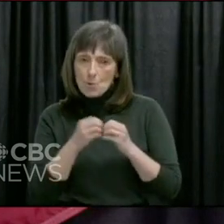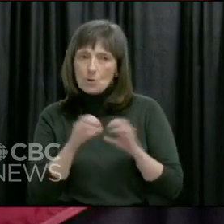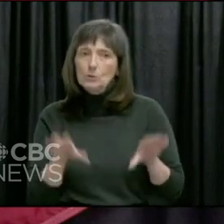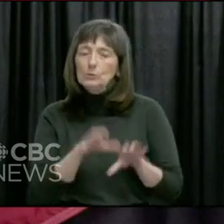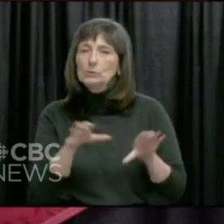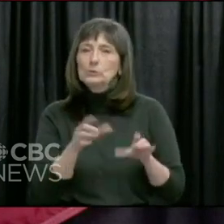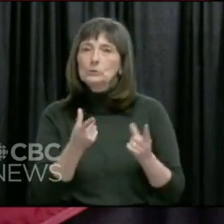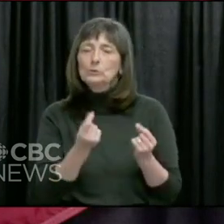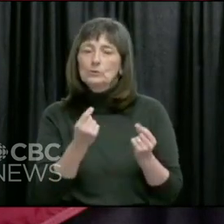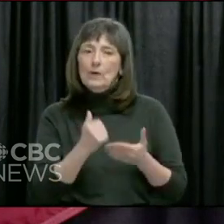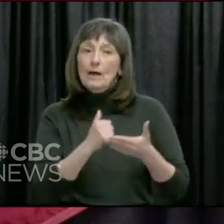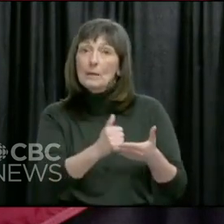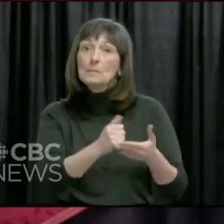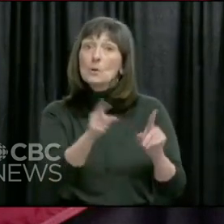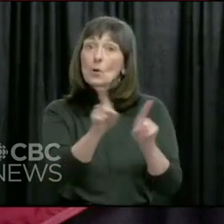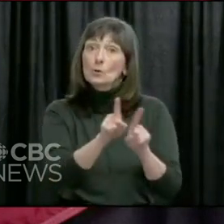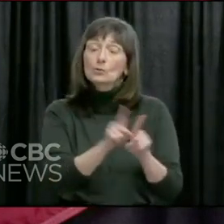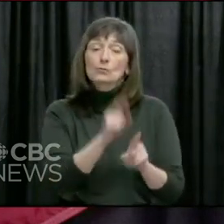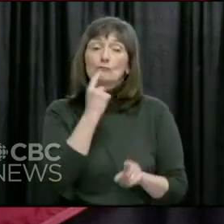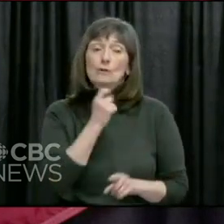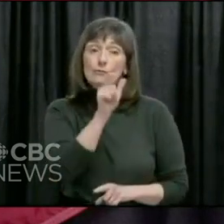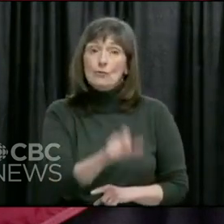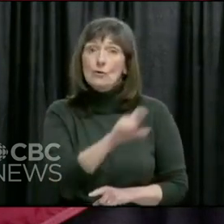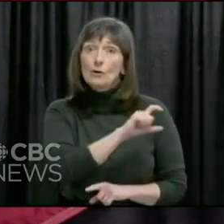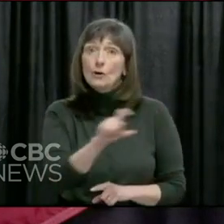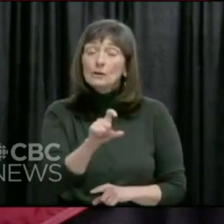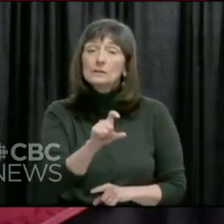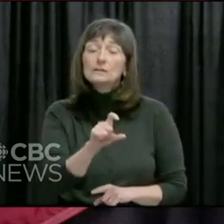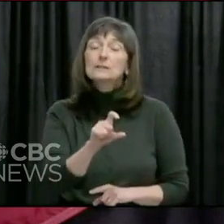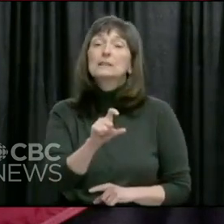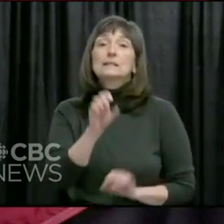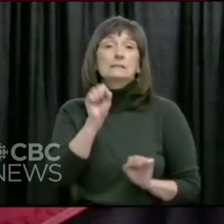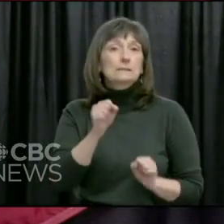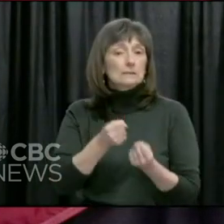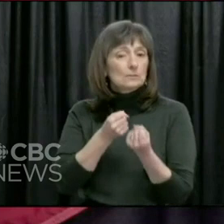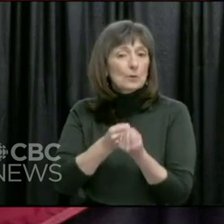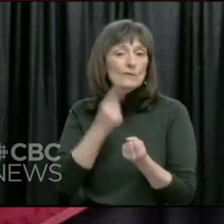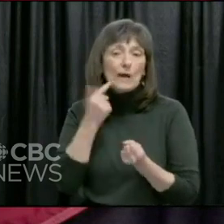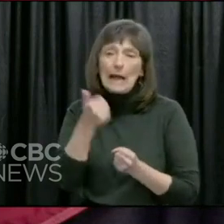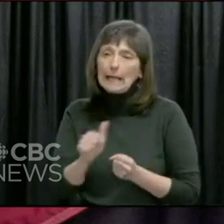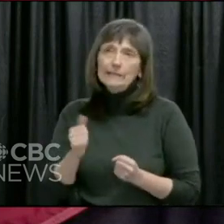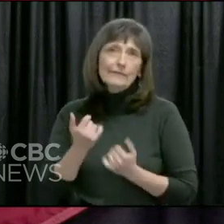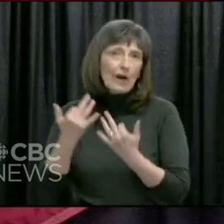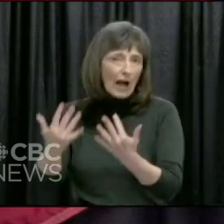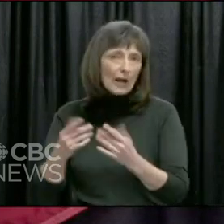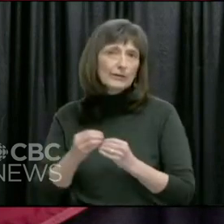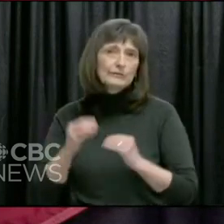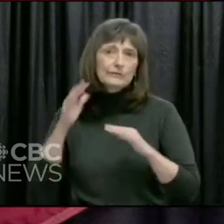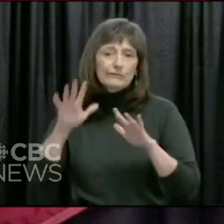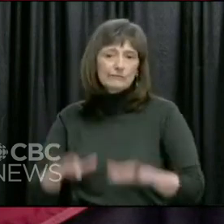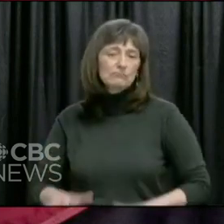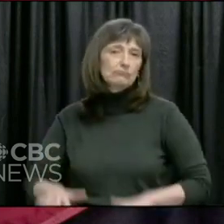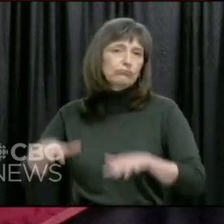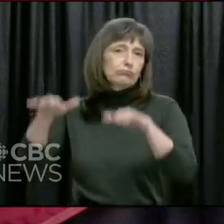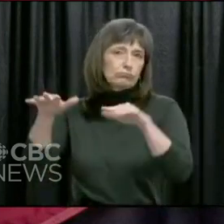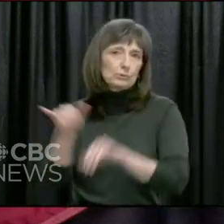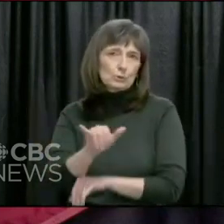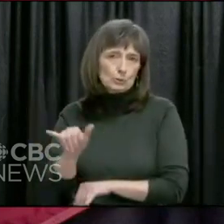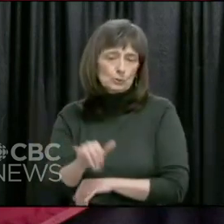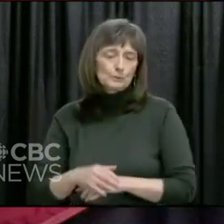also are available, the Red Cross always available to support floods and wildfires and relief efforts across our